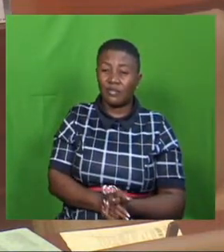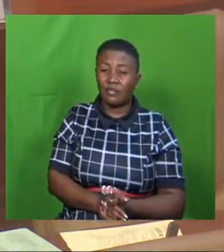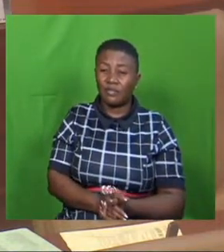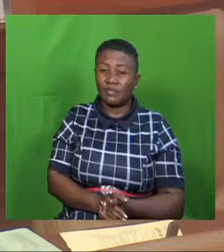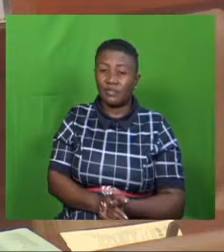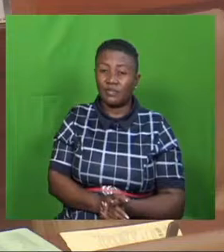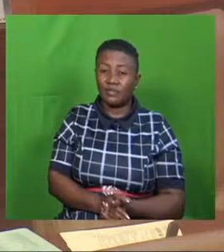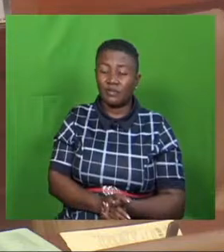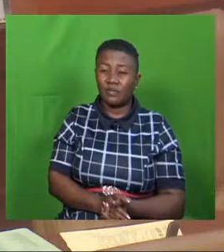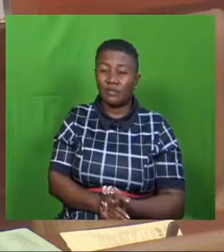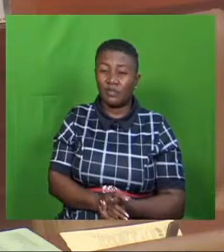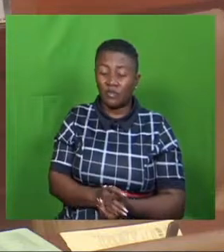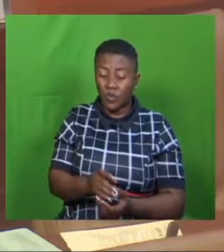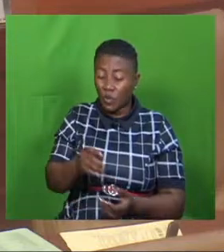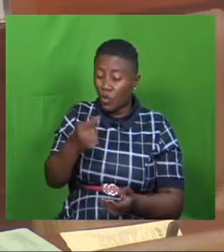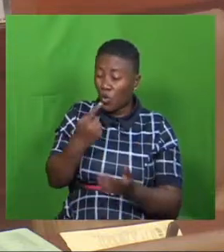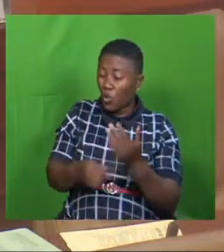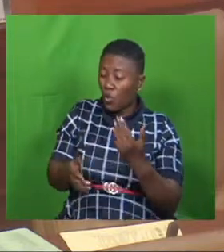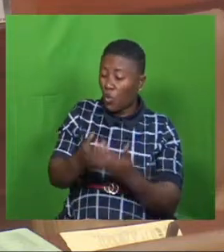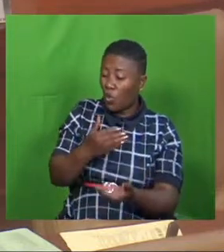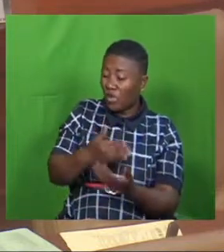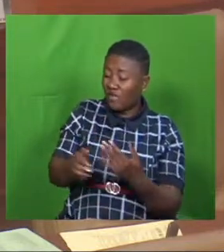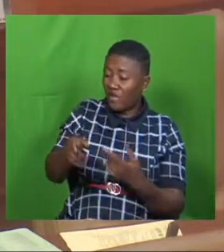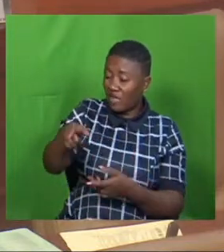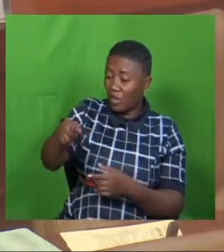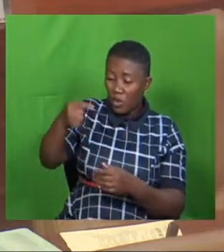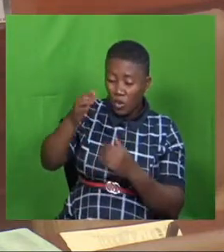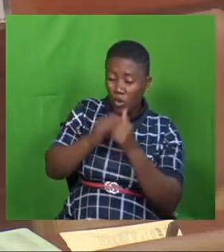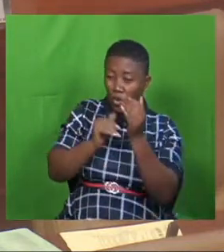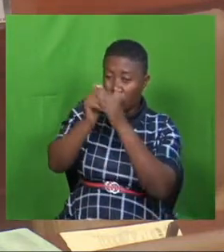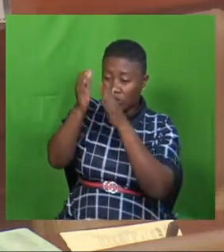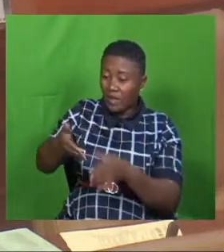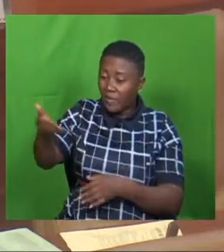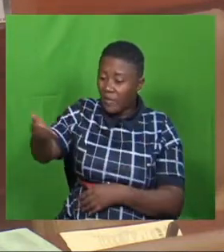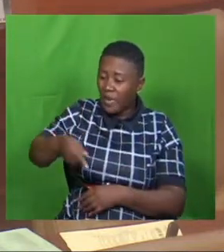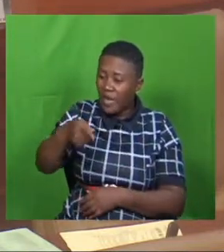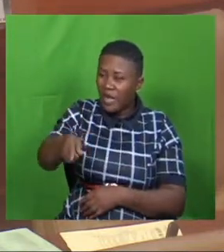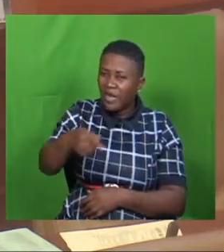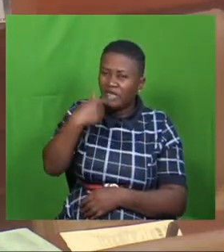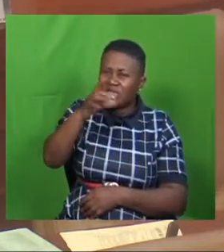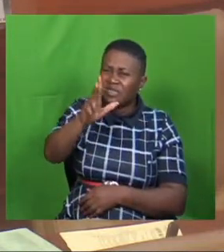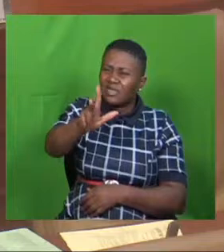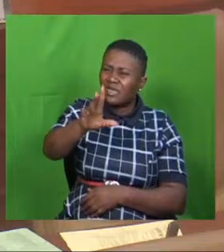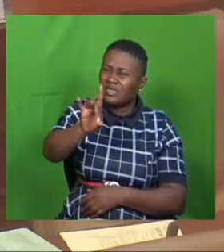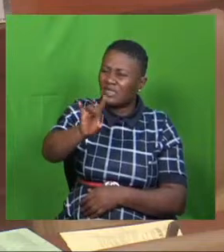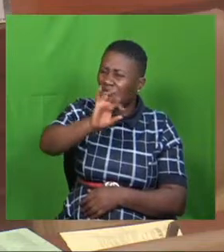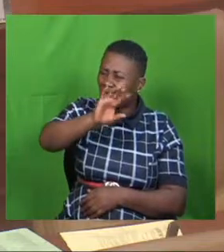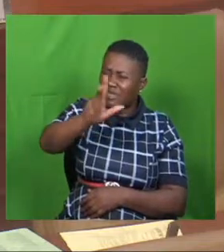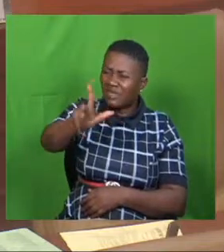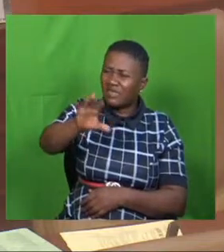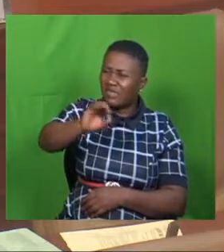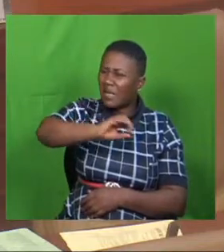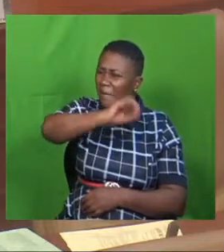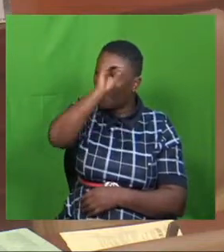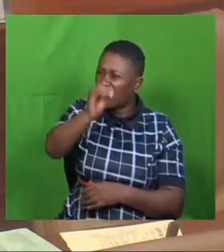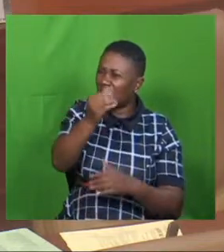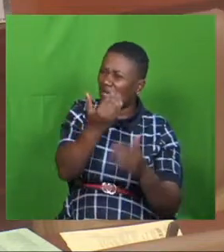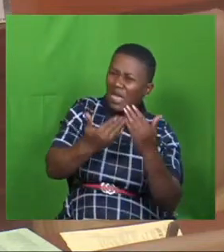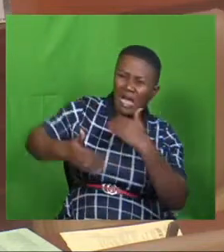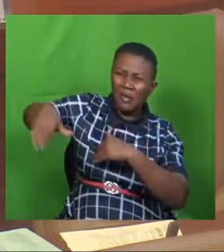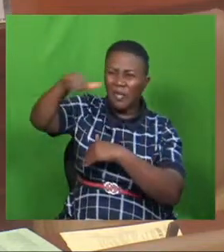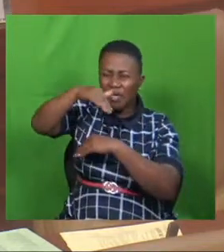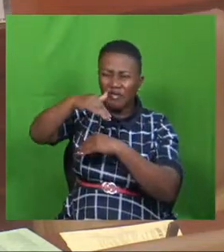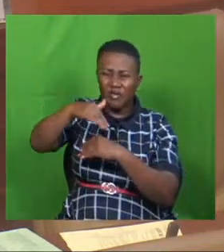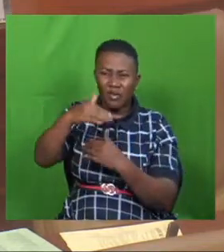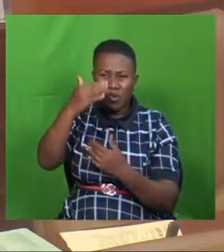Water Angels is 39% above the engineer's figure. Mr. Speaker, who on earth would sign this if you are a true Ghanaian?